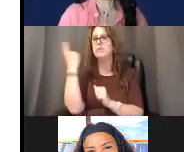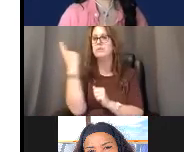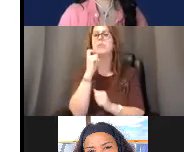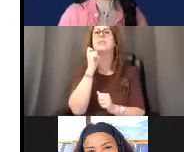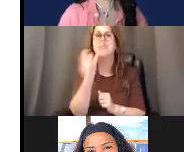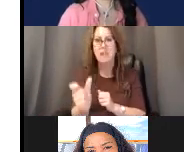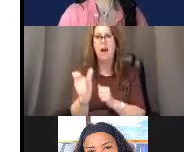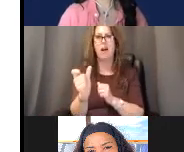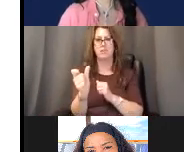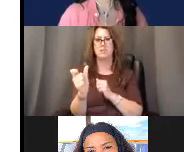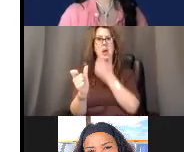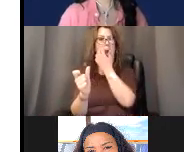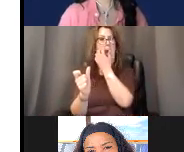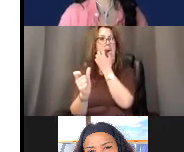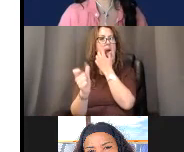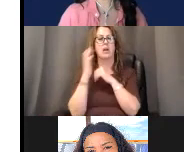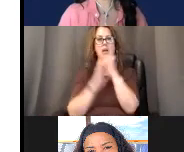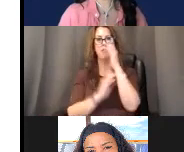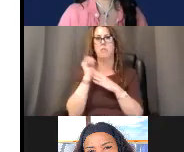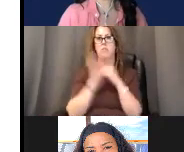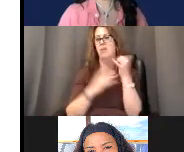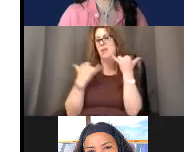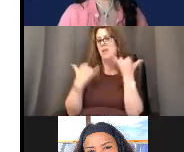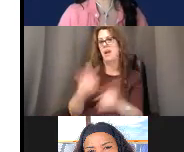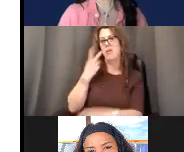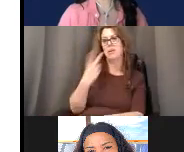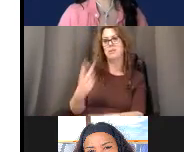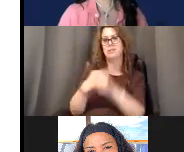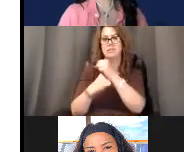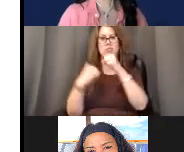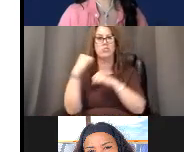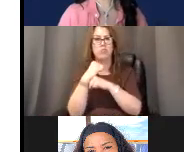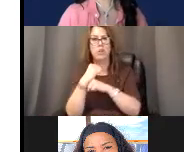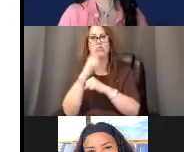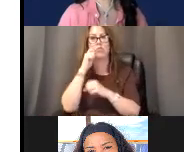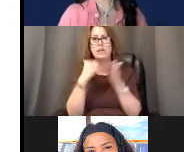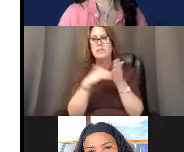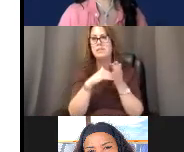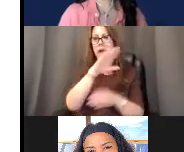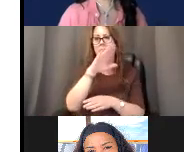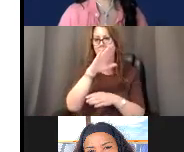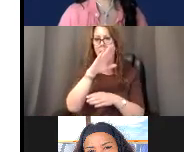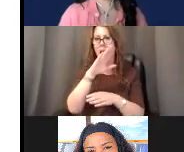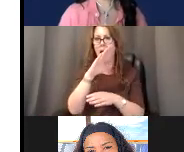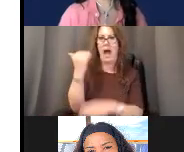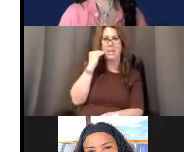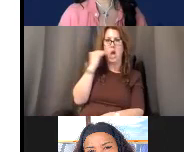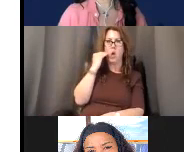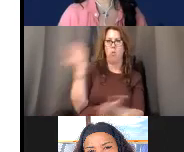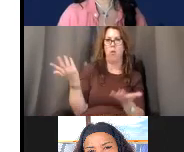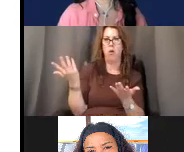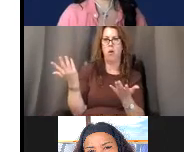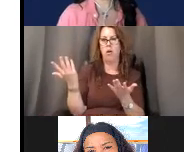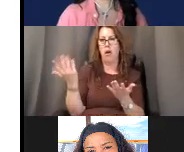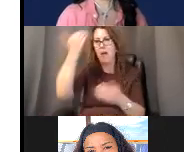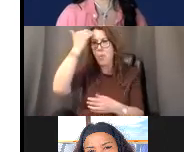threatening. And now that I see structural racism, I will never unsee it, right? And that just becomes the work. There are things that